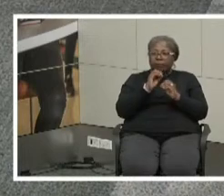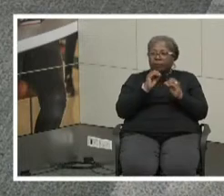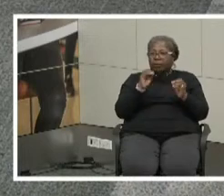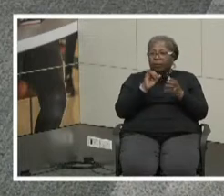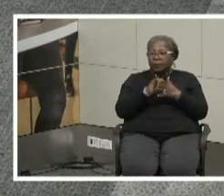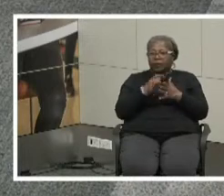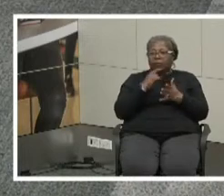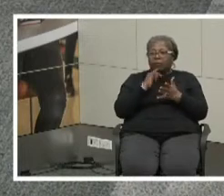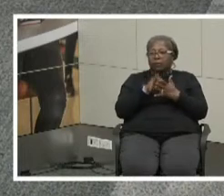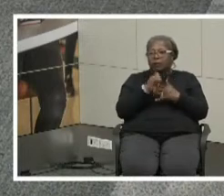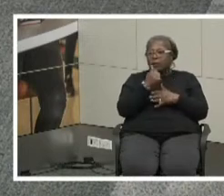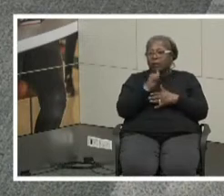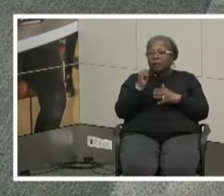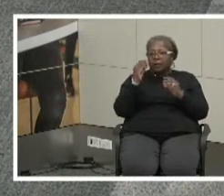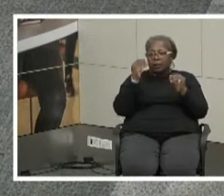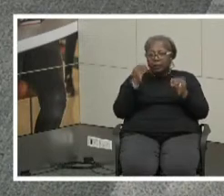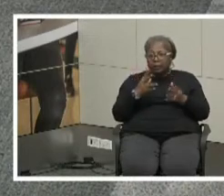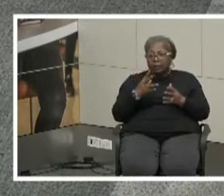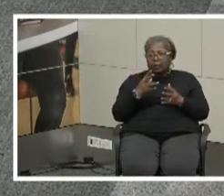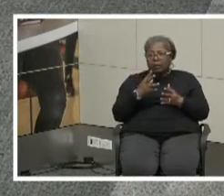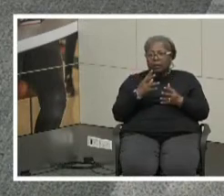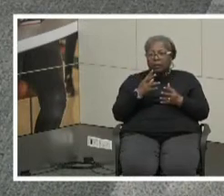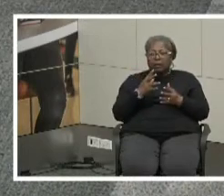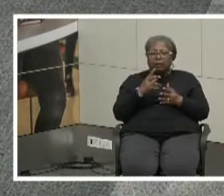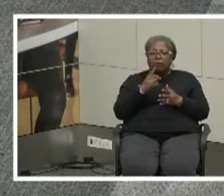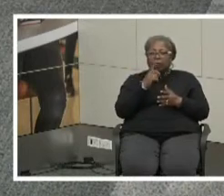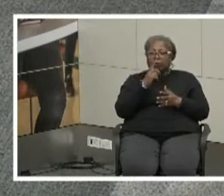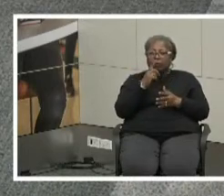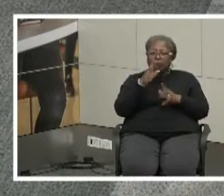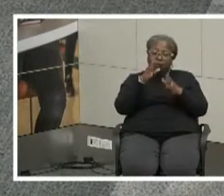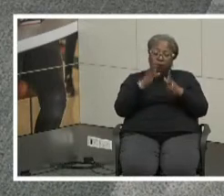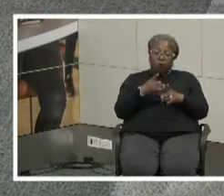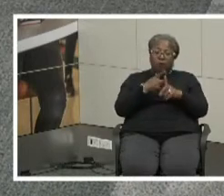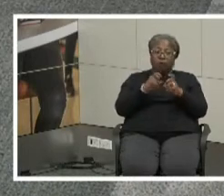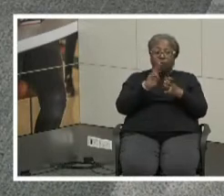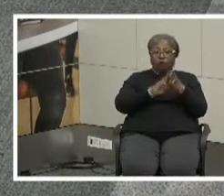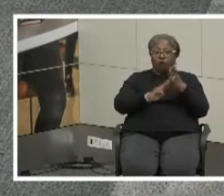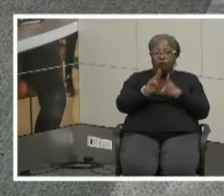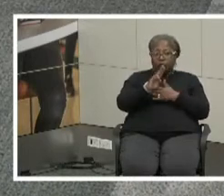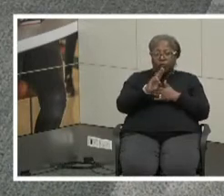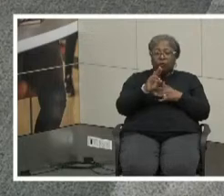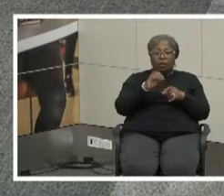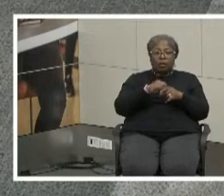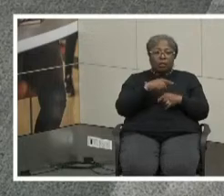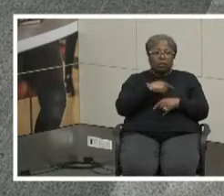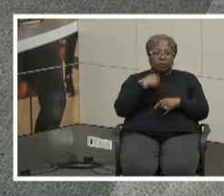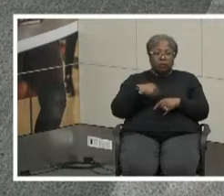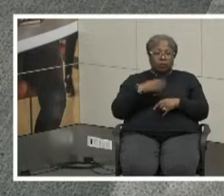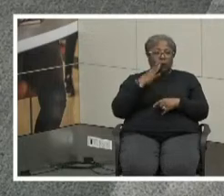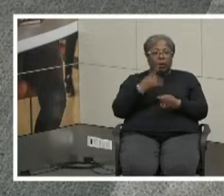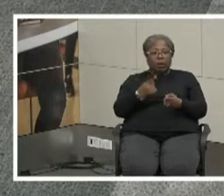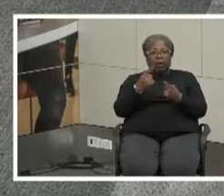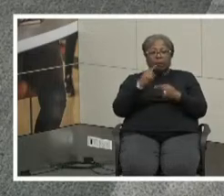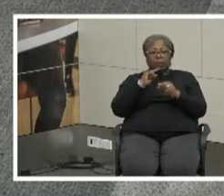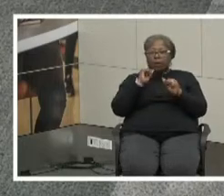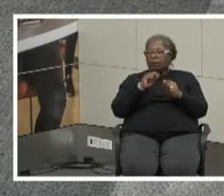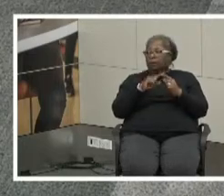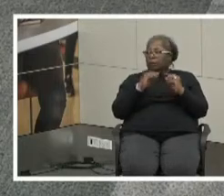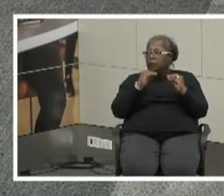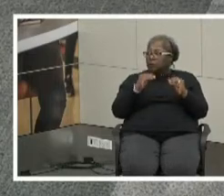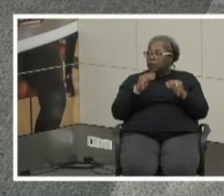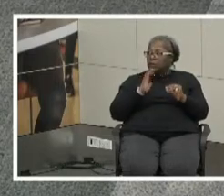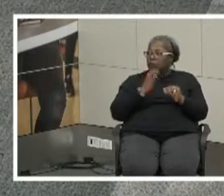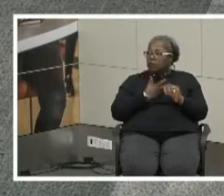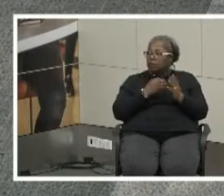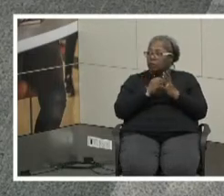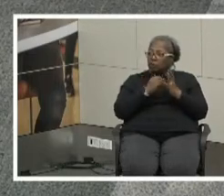indicates that any teacher uh or uh person from the University in China would come and be able to teach our